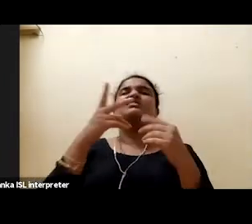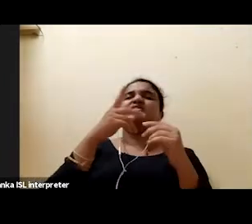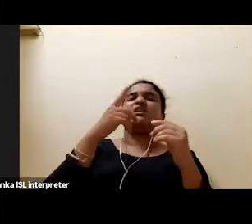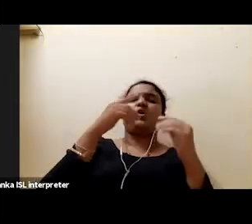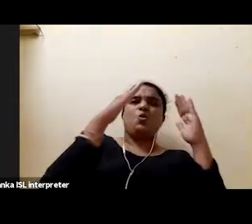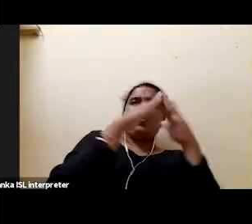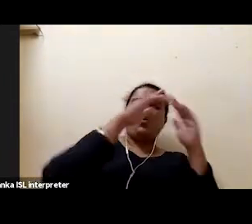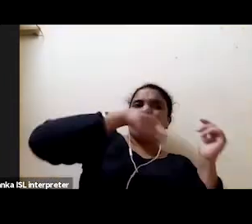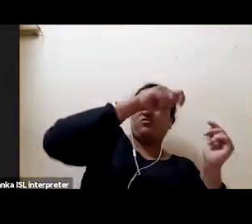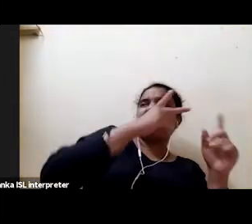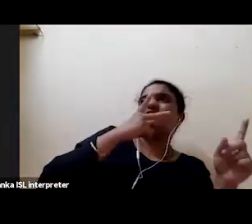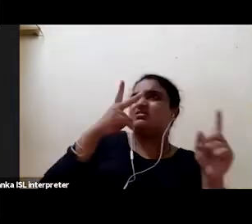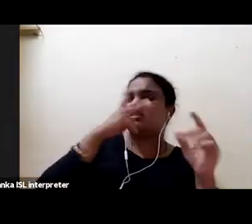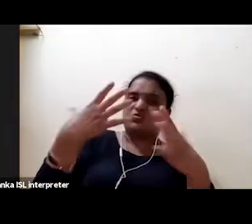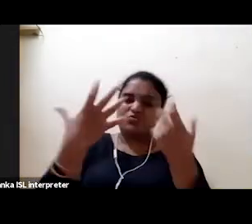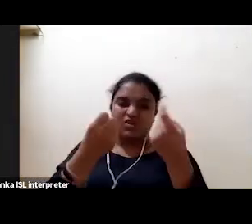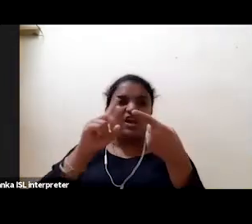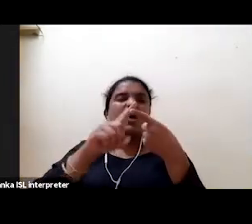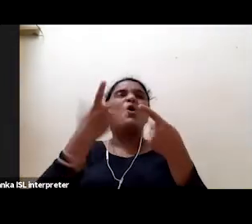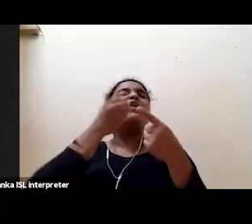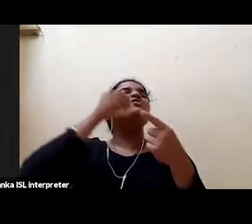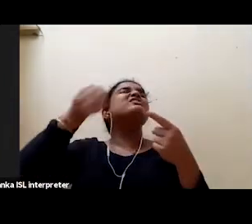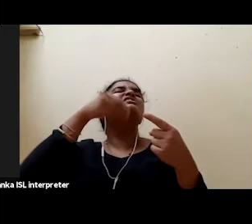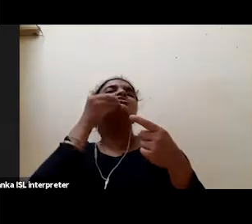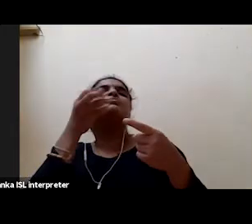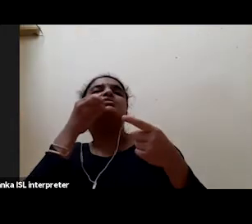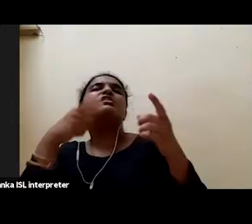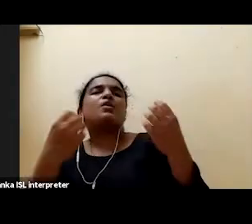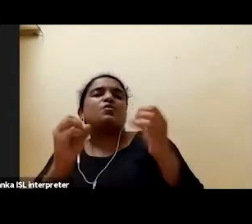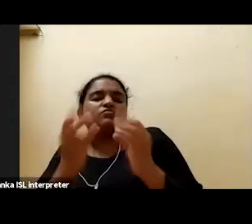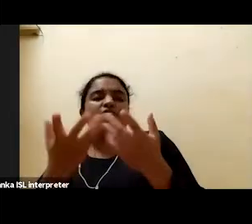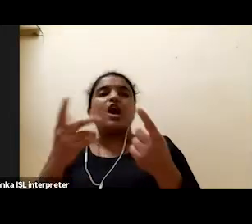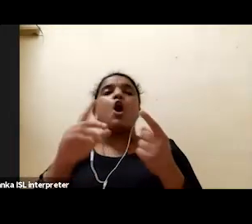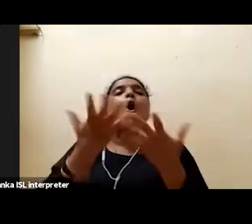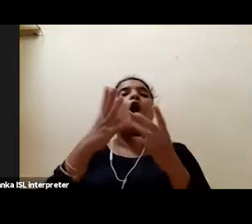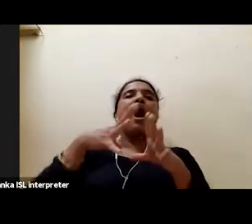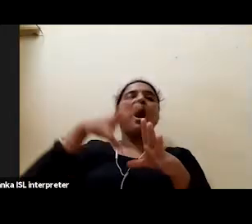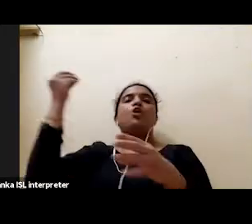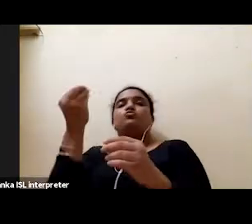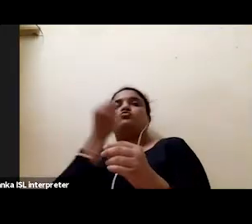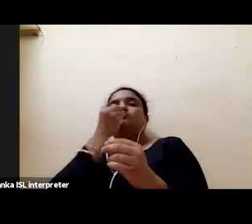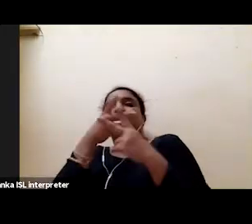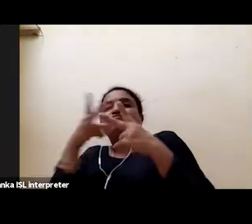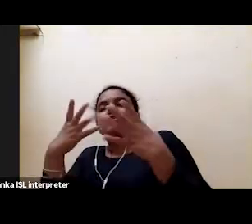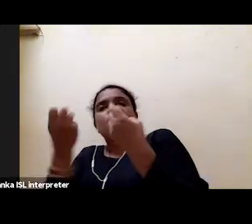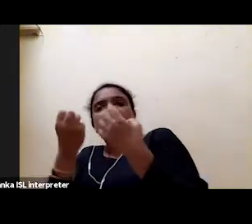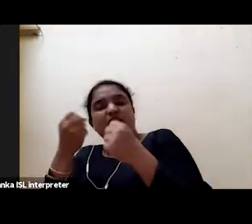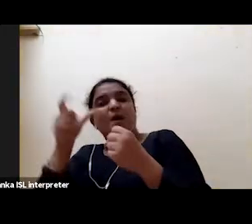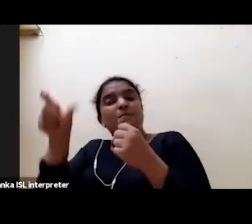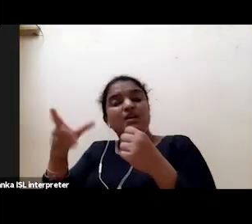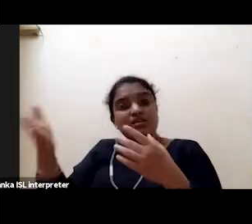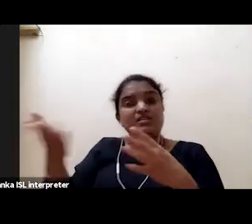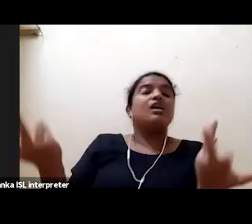for like quick, fast, easy recipes? Is this someone who likes to eat out a lot and therefore wants to know what are the